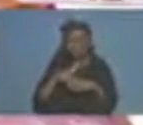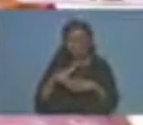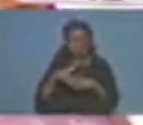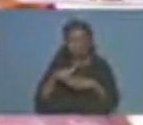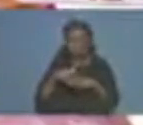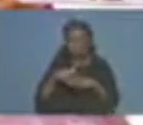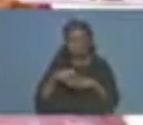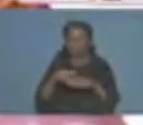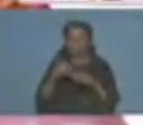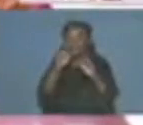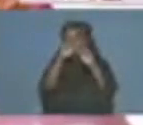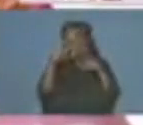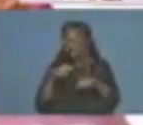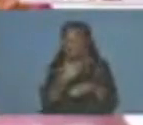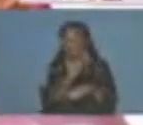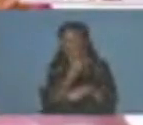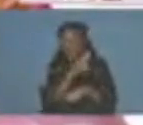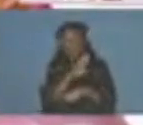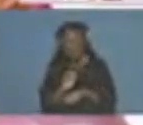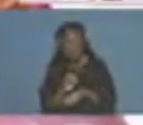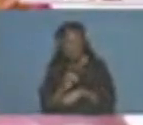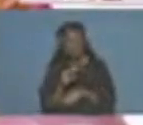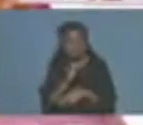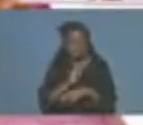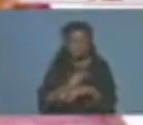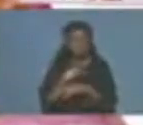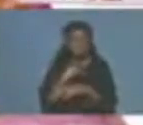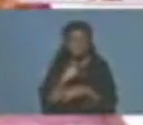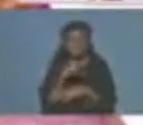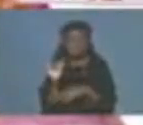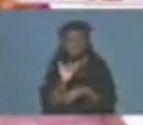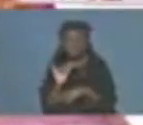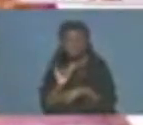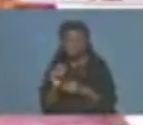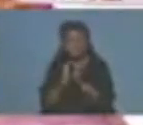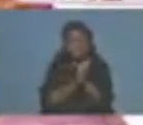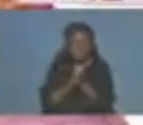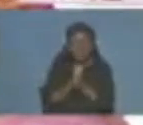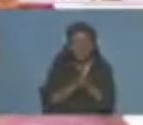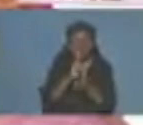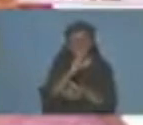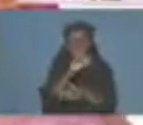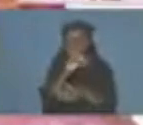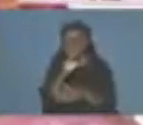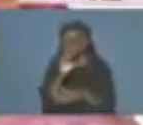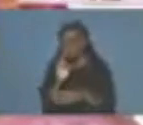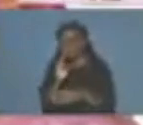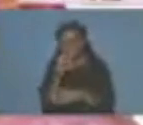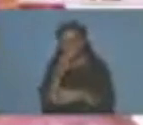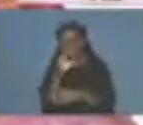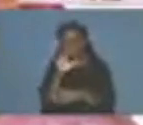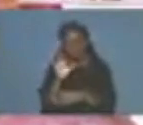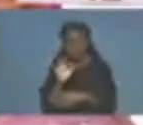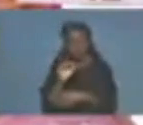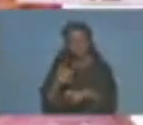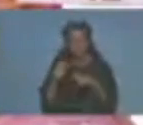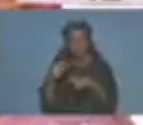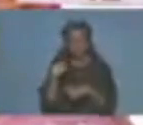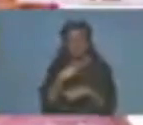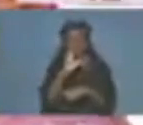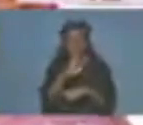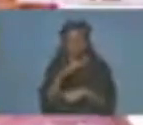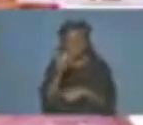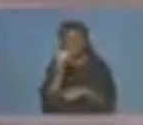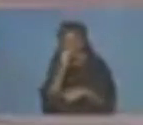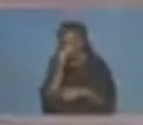That's 1540, the National Voice, and also Inspiration 107.9. Give us your 10 commandments